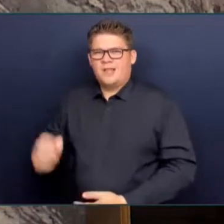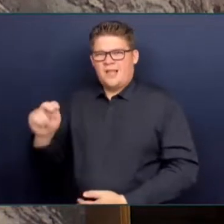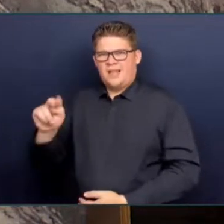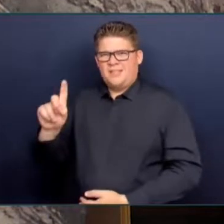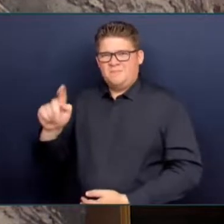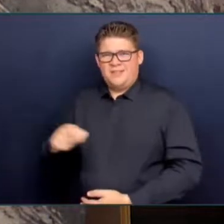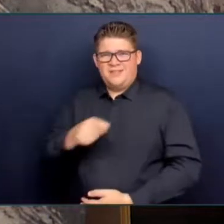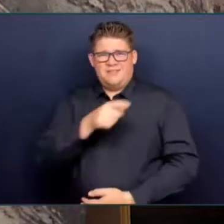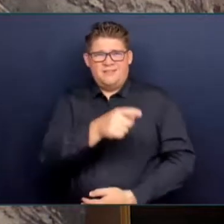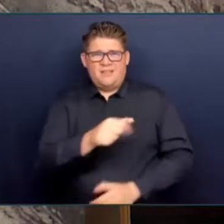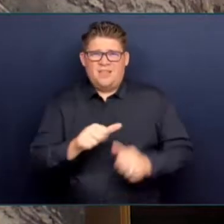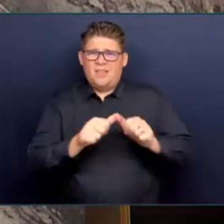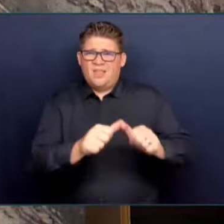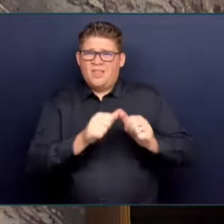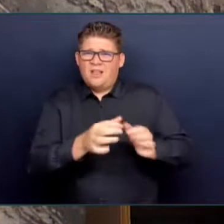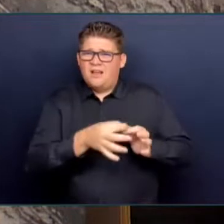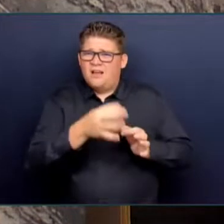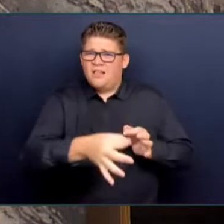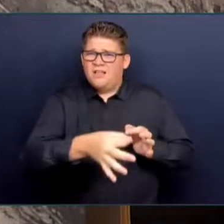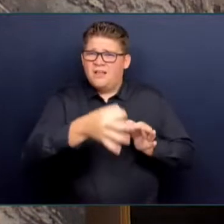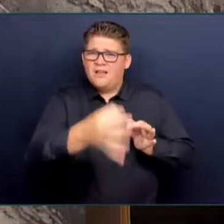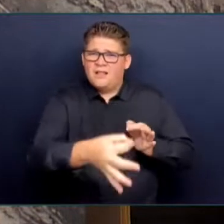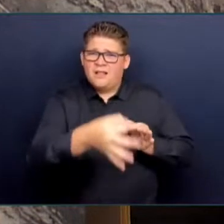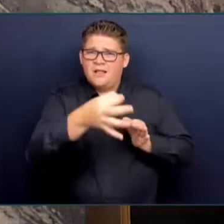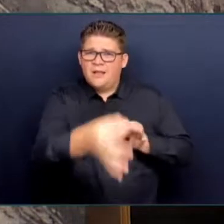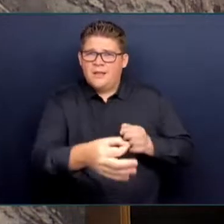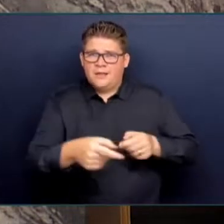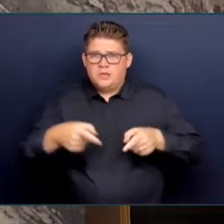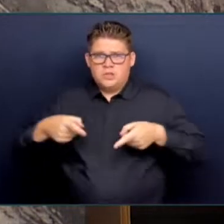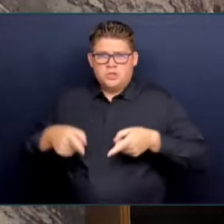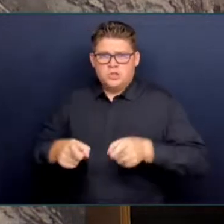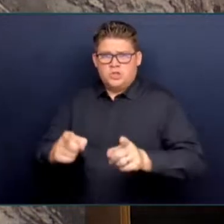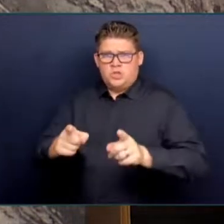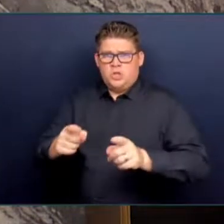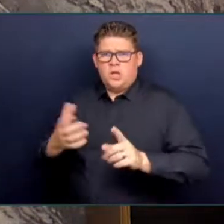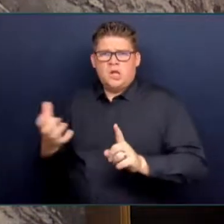randomly attacked and violently assaulted in communities all across this province.